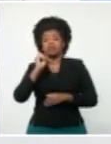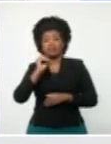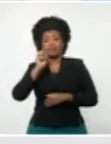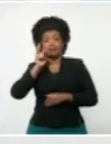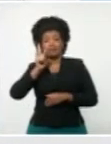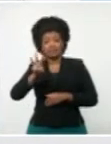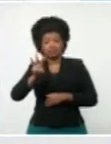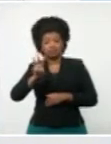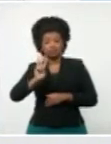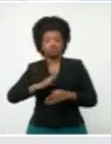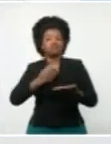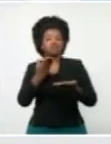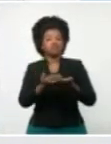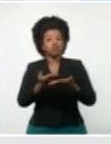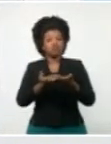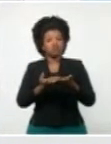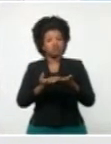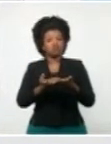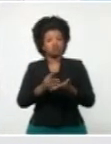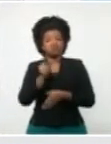2,205 have tested positive for